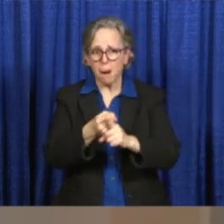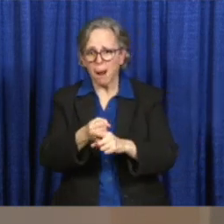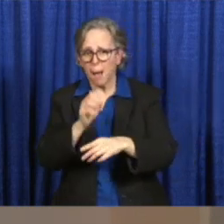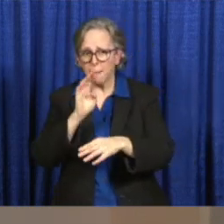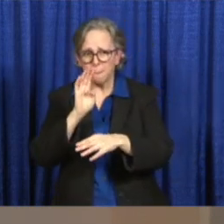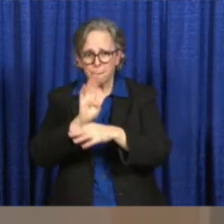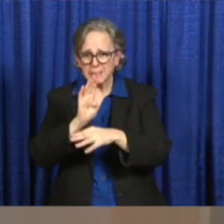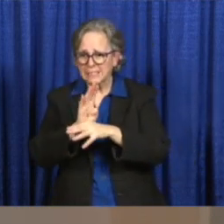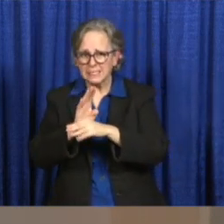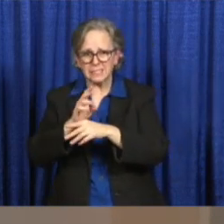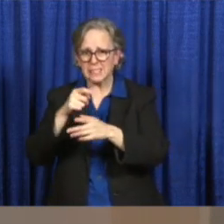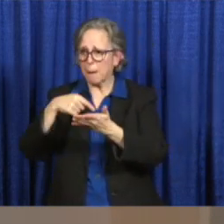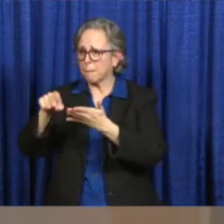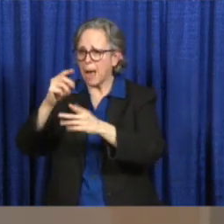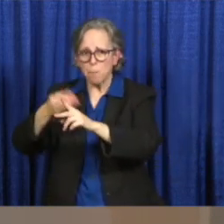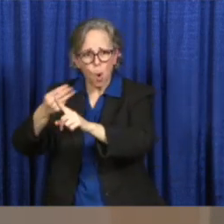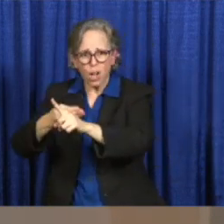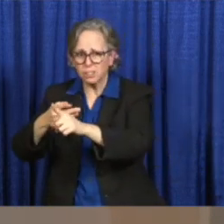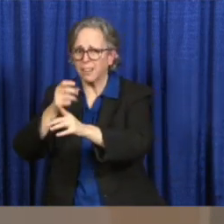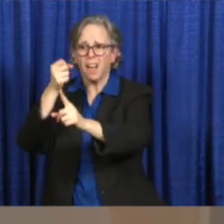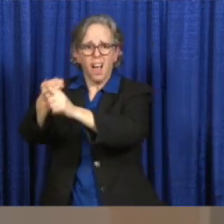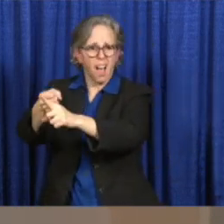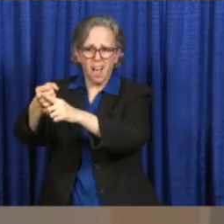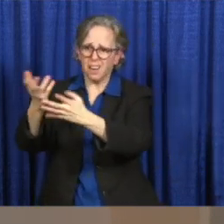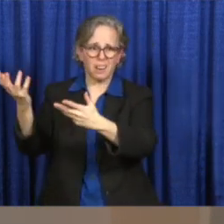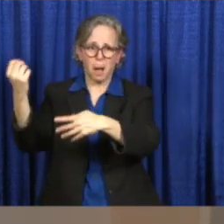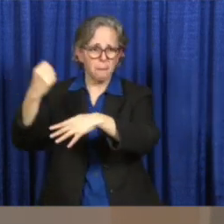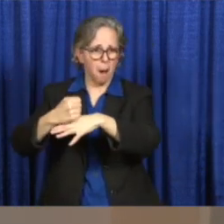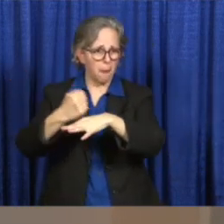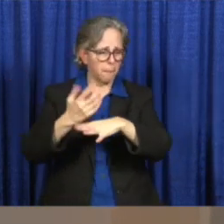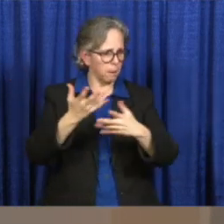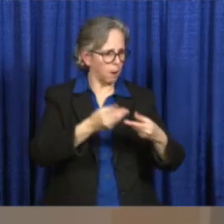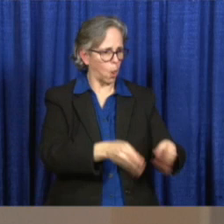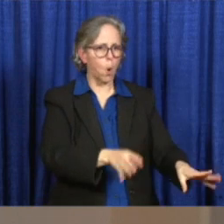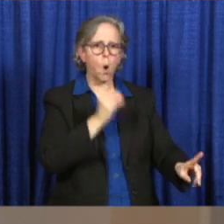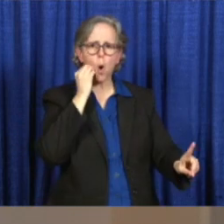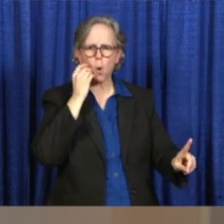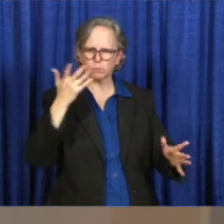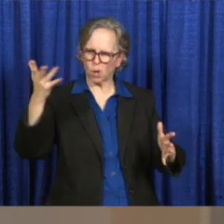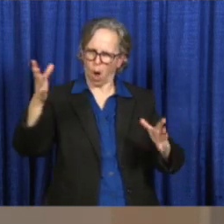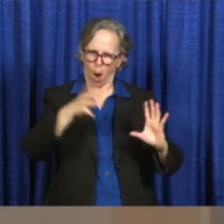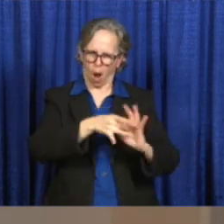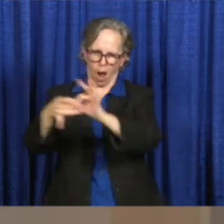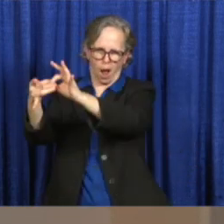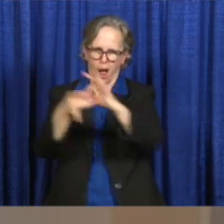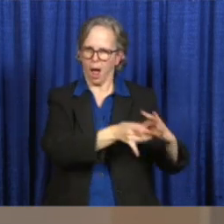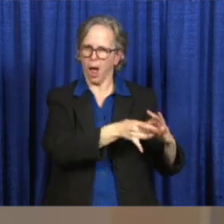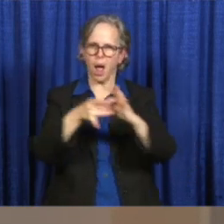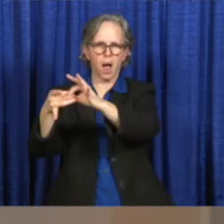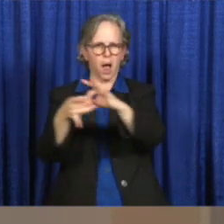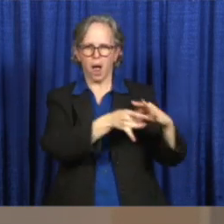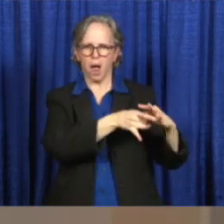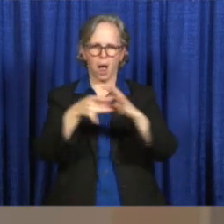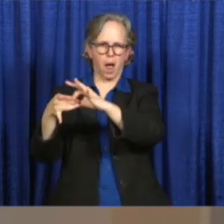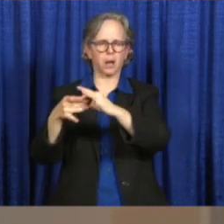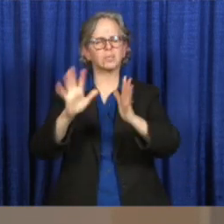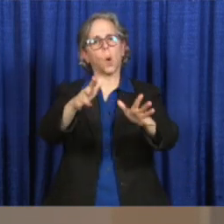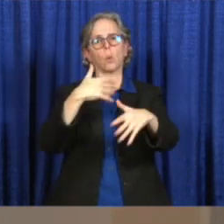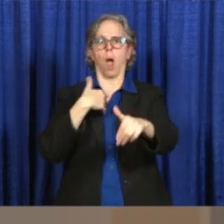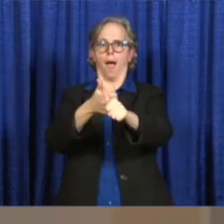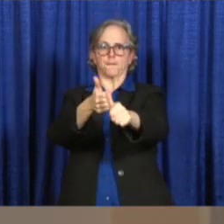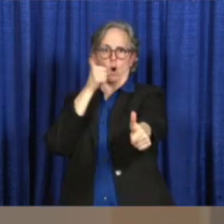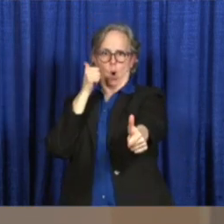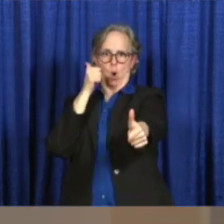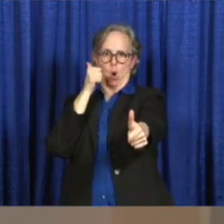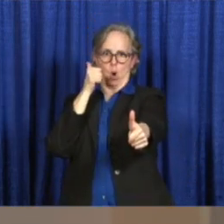get foreclosed upon. What happens to the people in the apartment who are there? It's how it's all interconnected, so don't